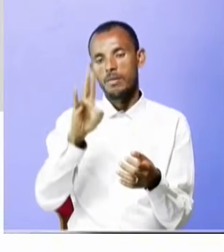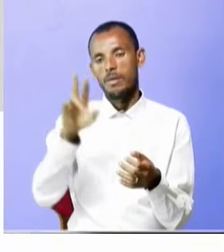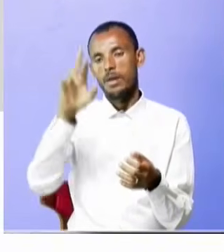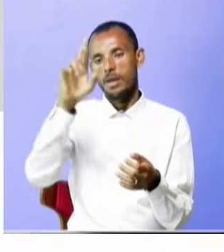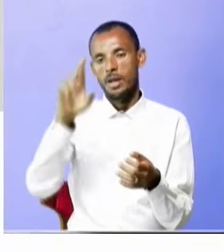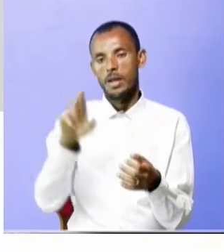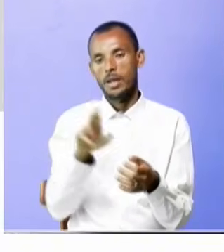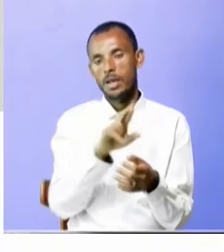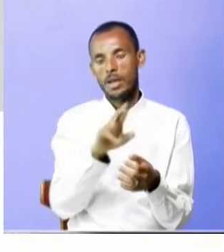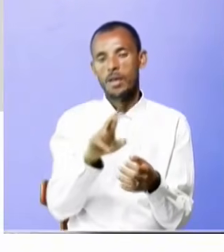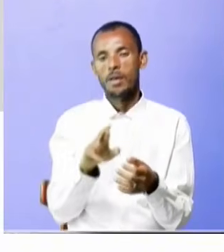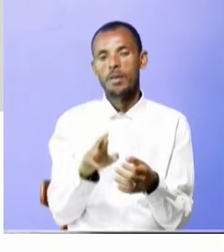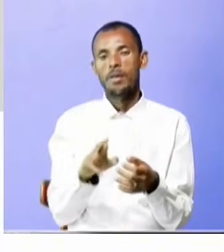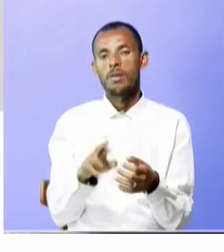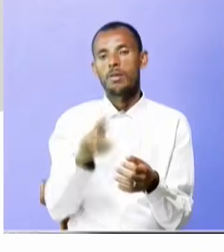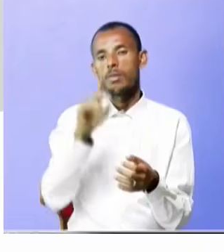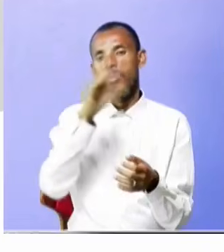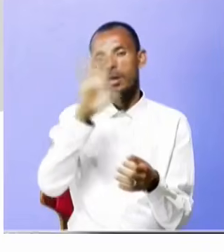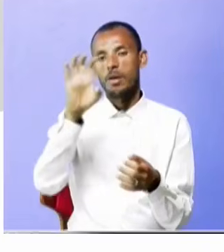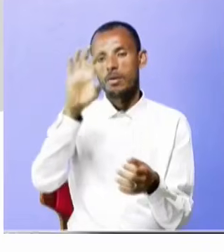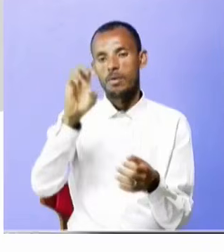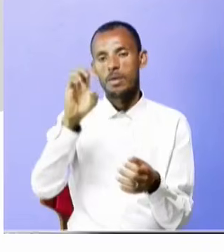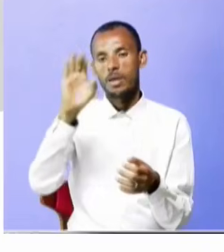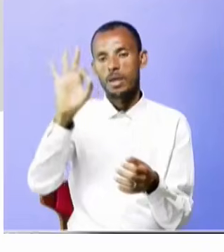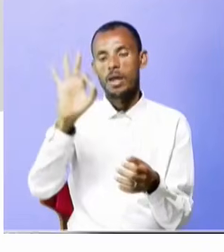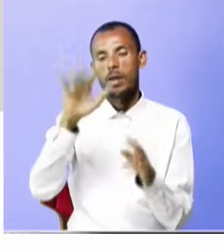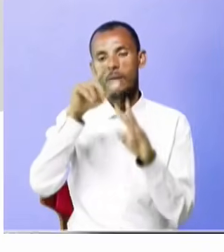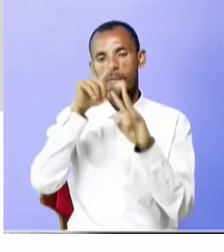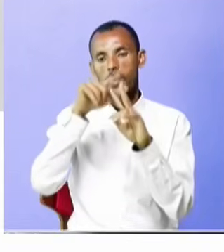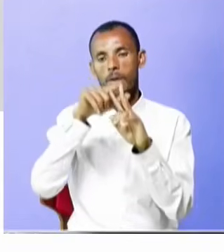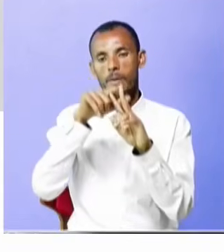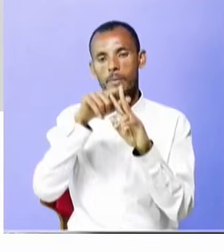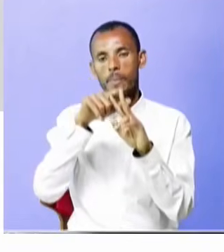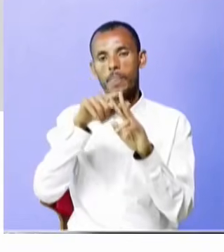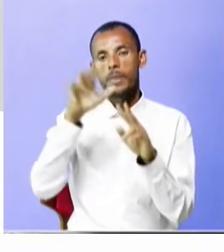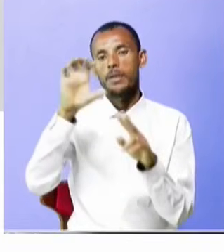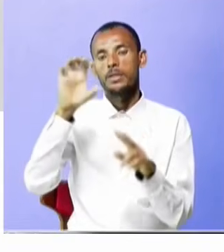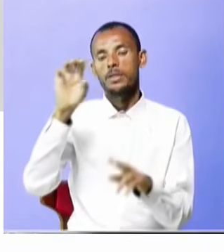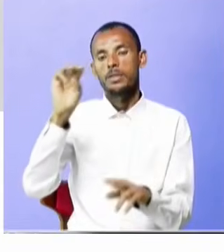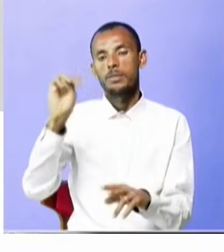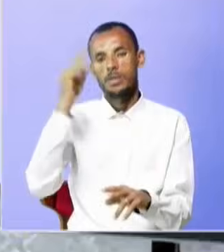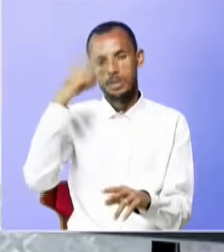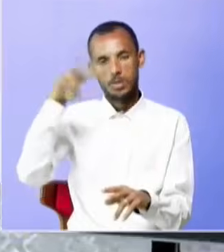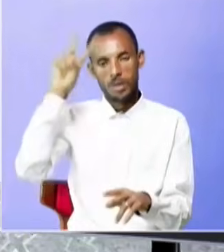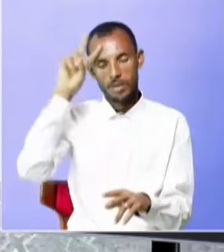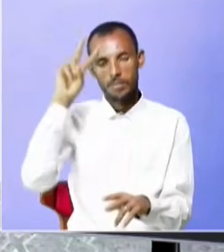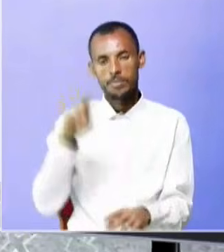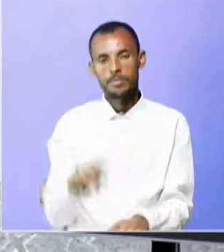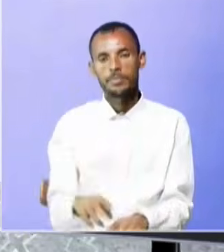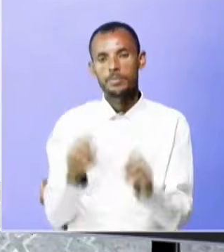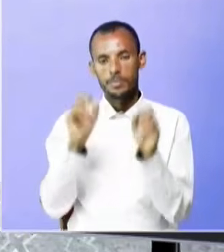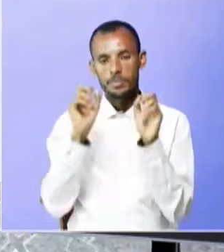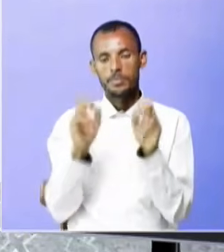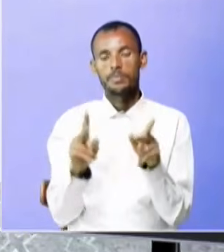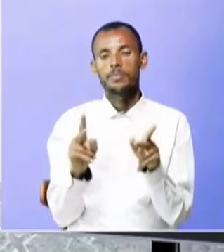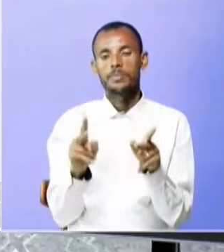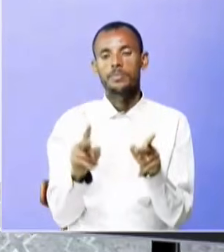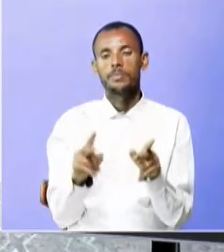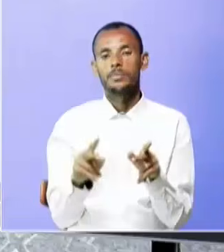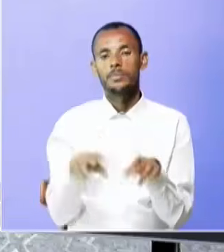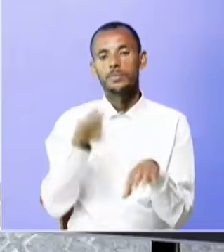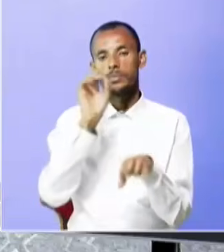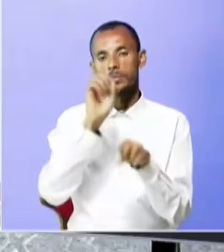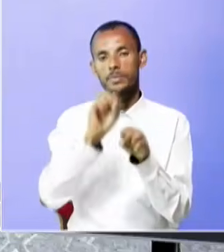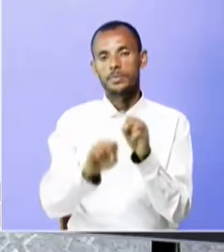radical for 149 pi centimeter square. Okay,